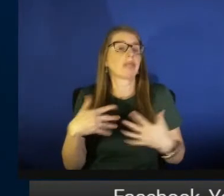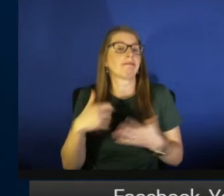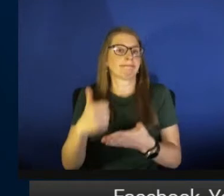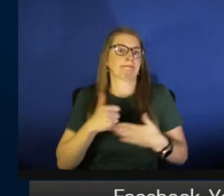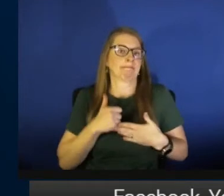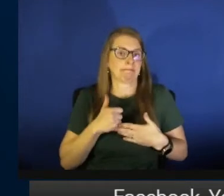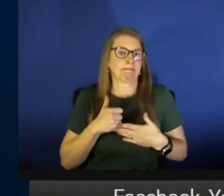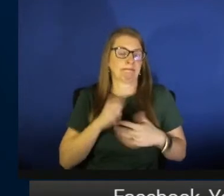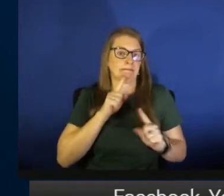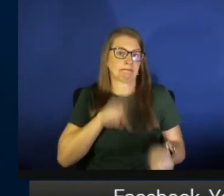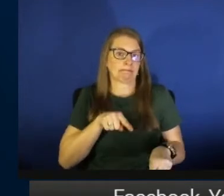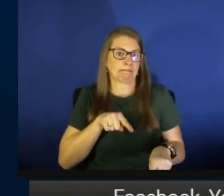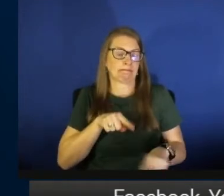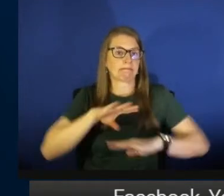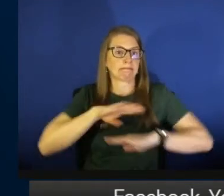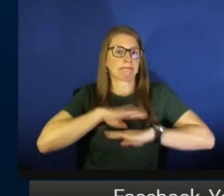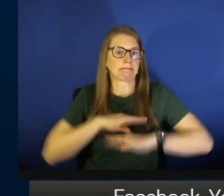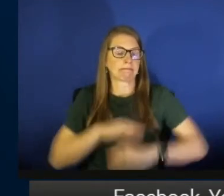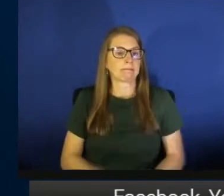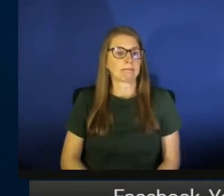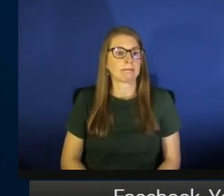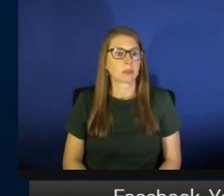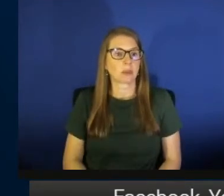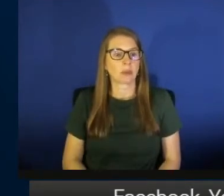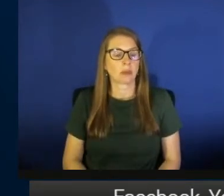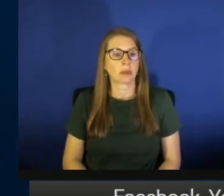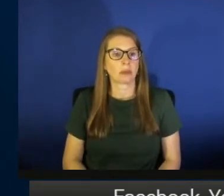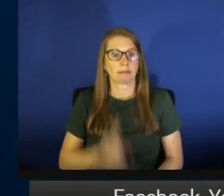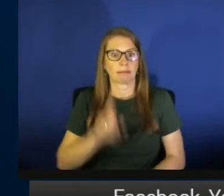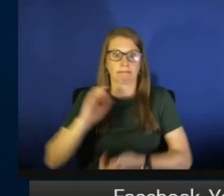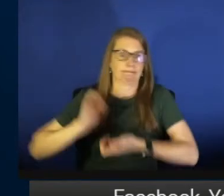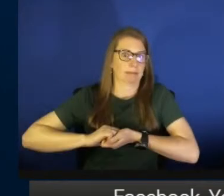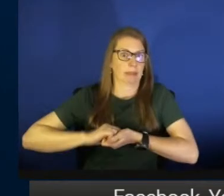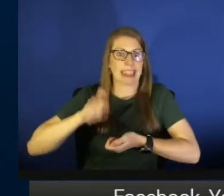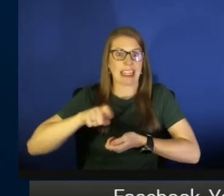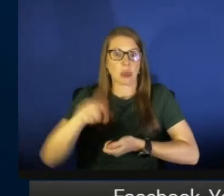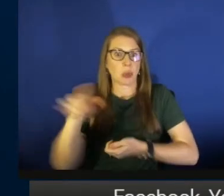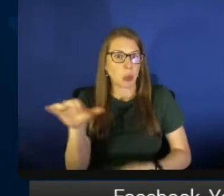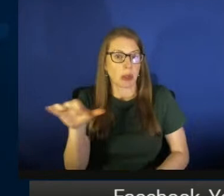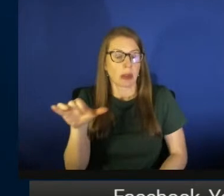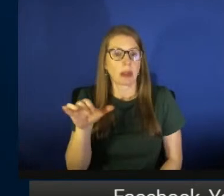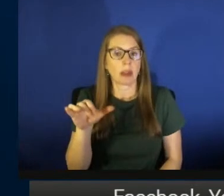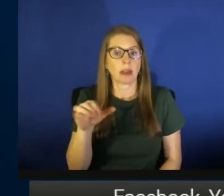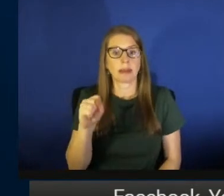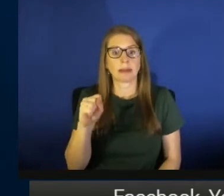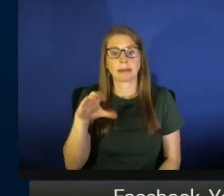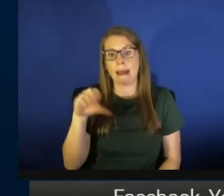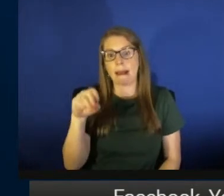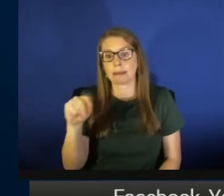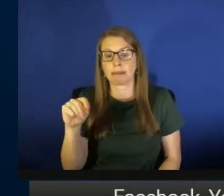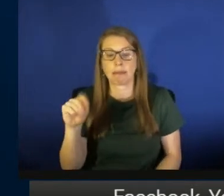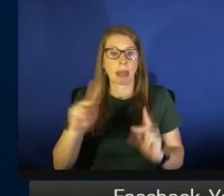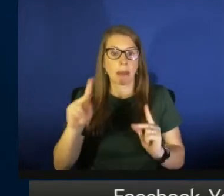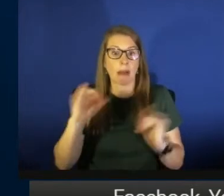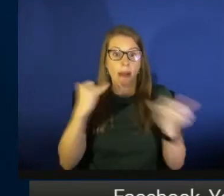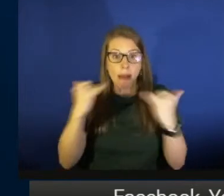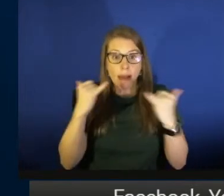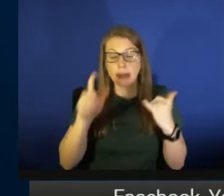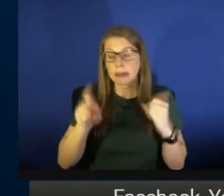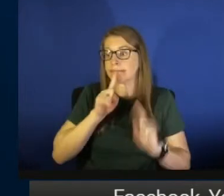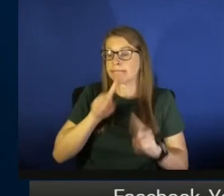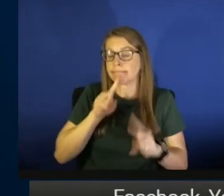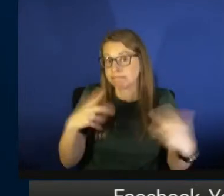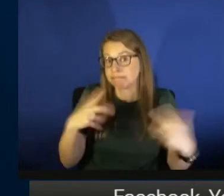mean, we consider you all partners as well. We needed you big time. And Scott, same thing. I mean, when you have callers calling in and they're needing answers, I would imagine there's,